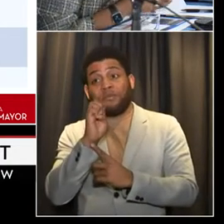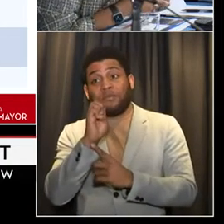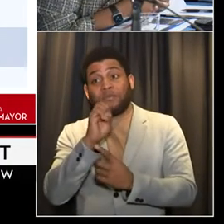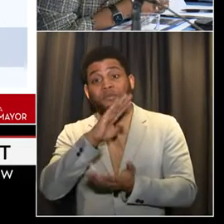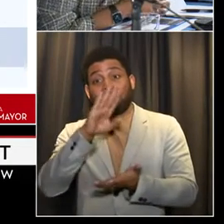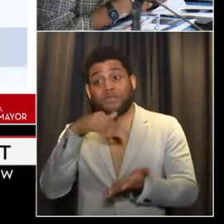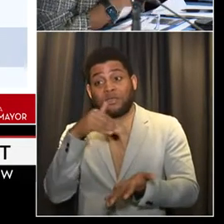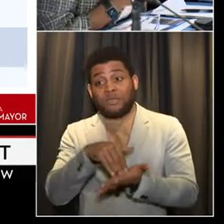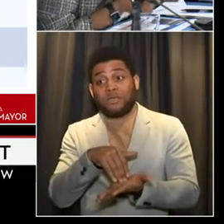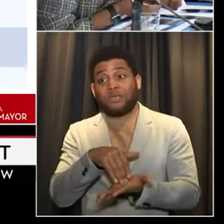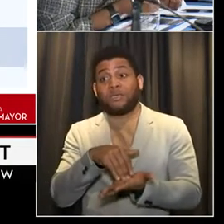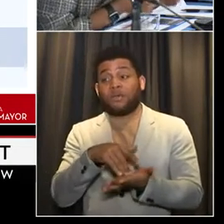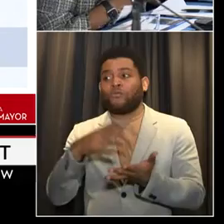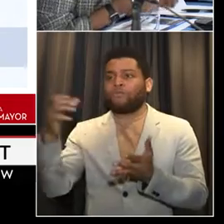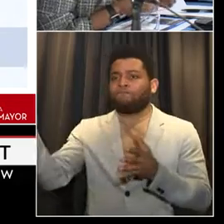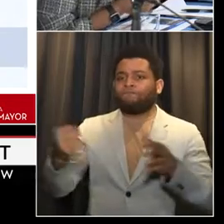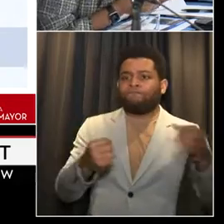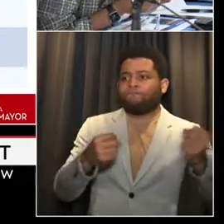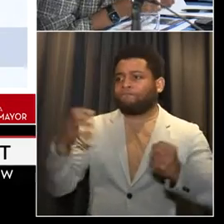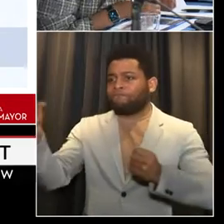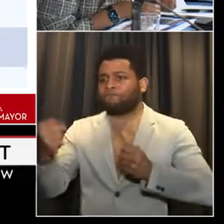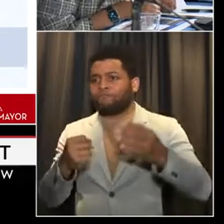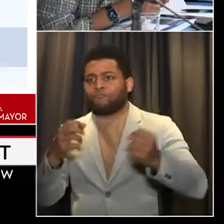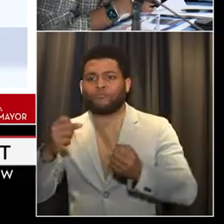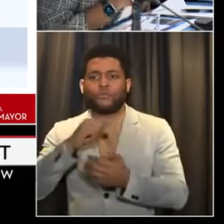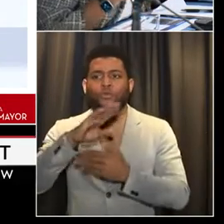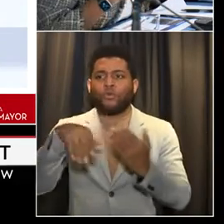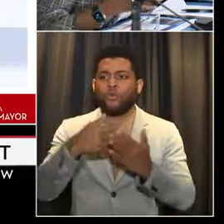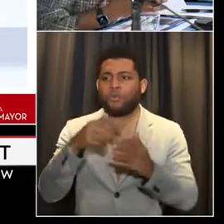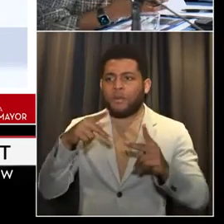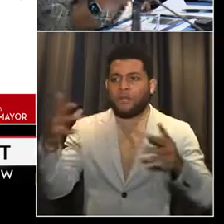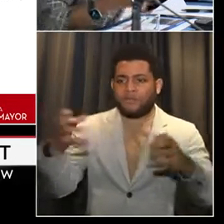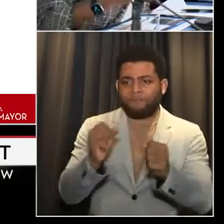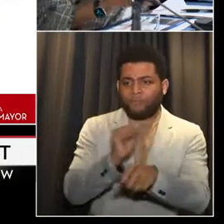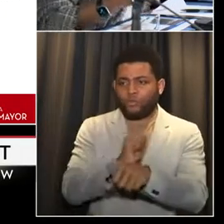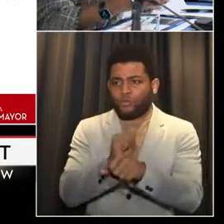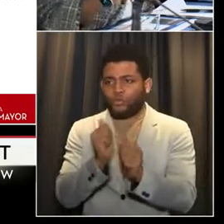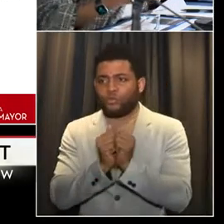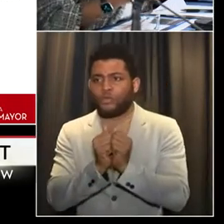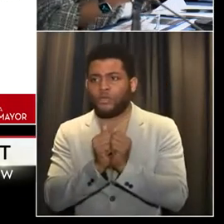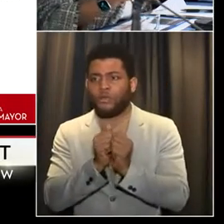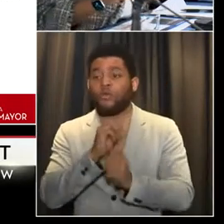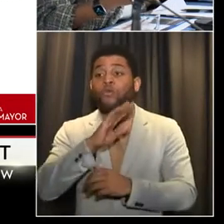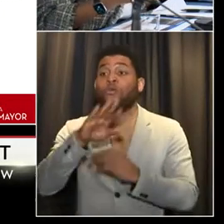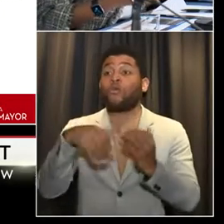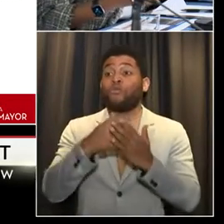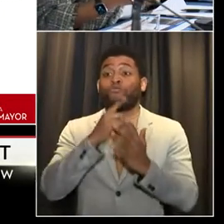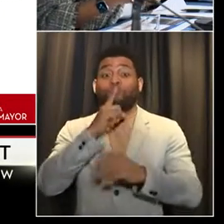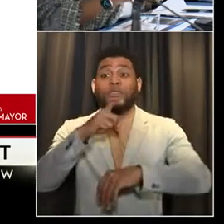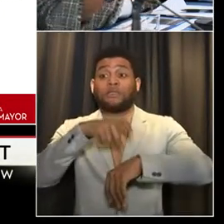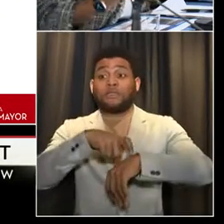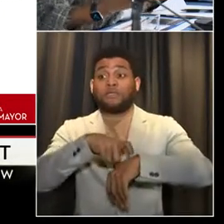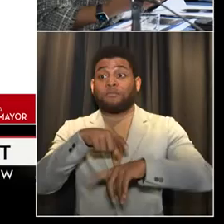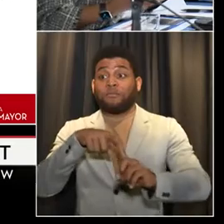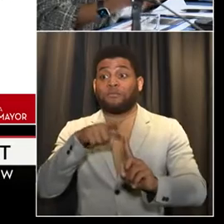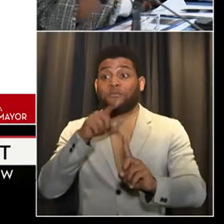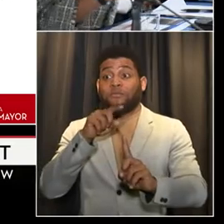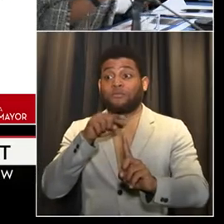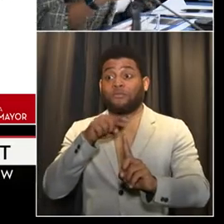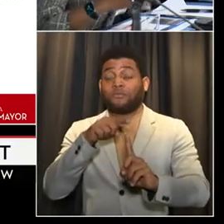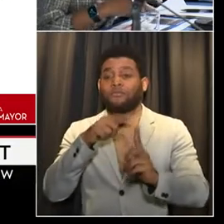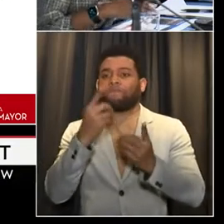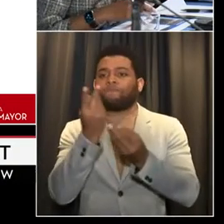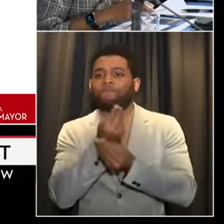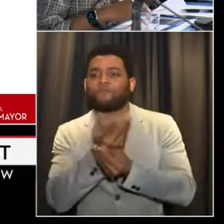space together that will allow real-time information sharing, which is critical in a city like ours that is regional